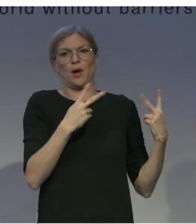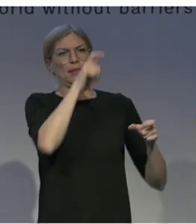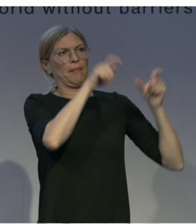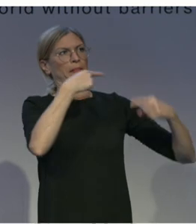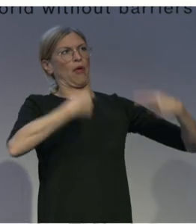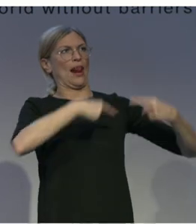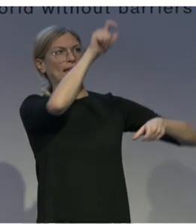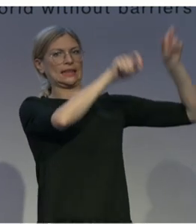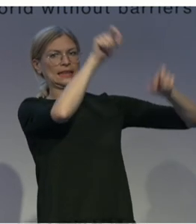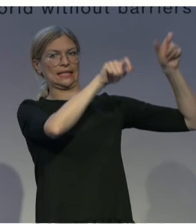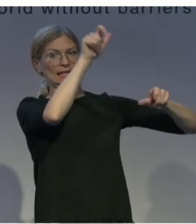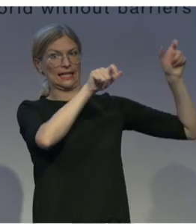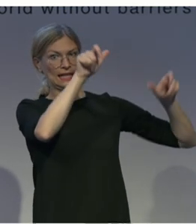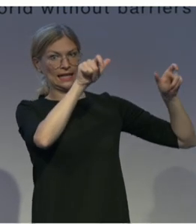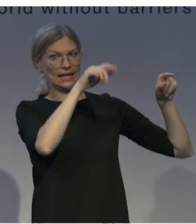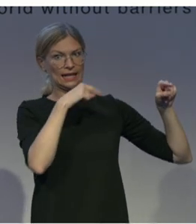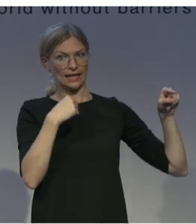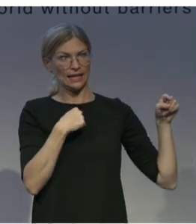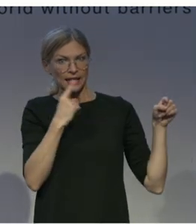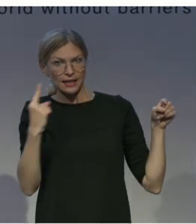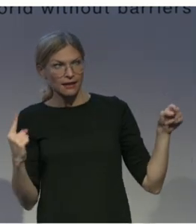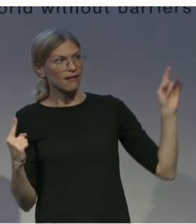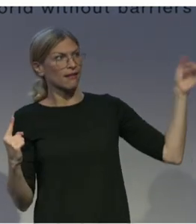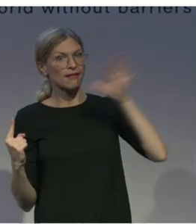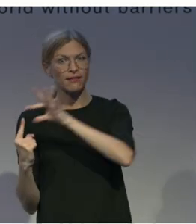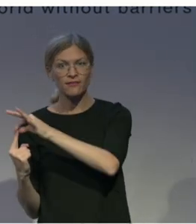was invited to go as well. So let's watch this video.